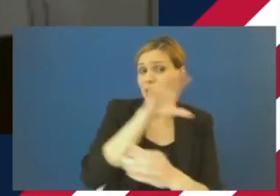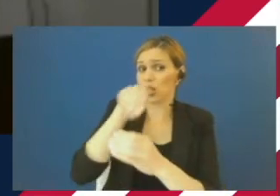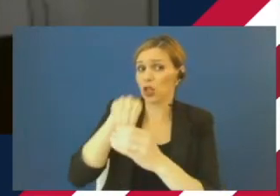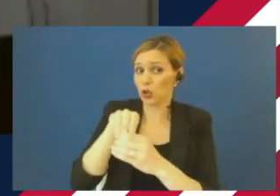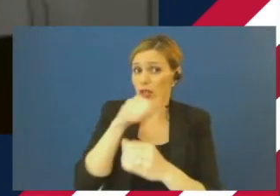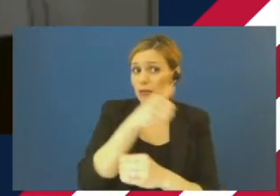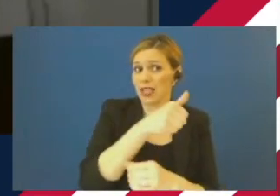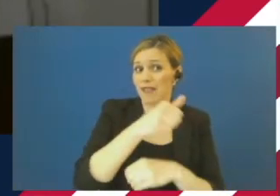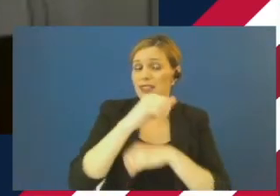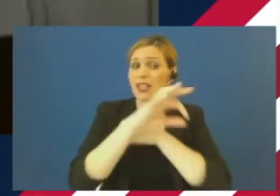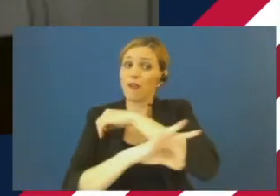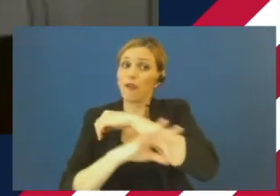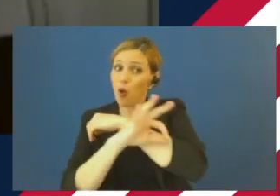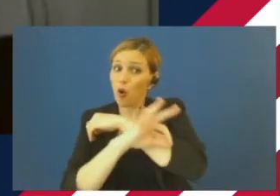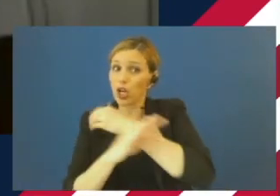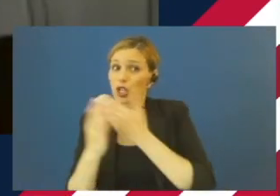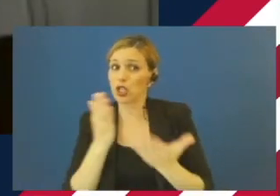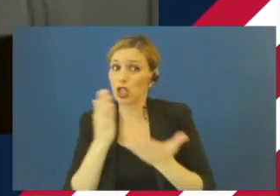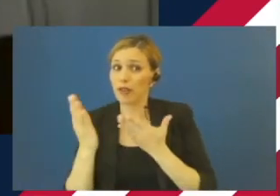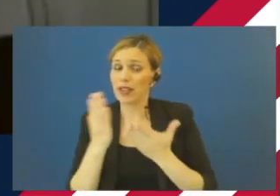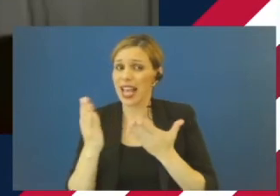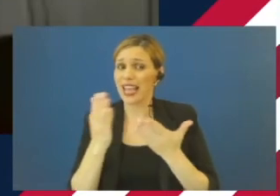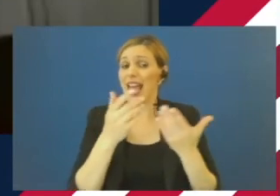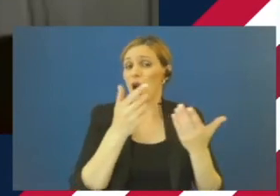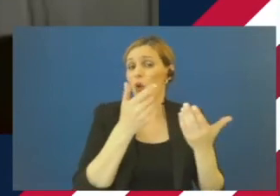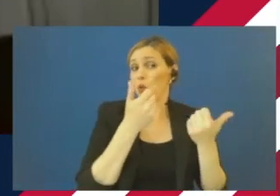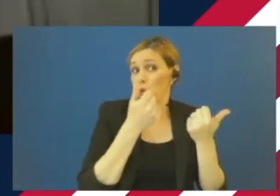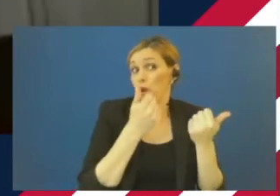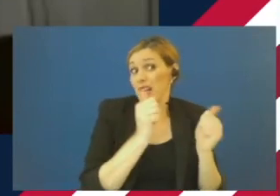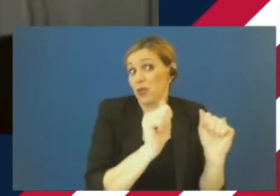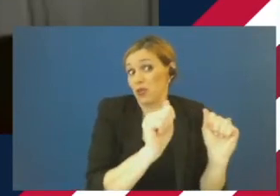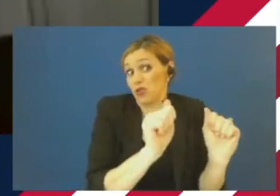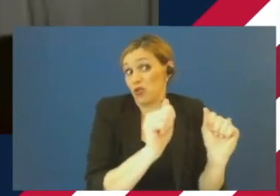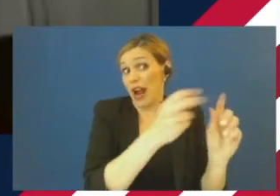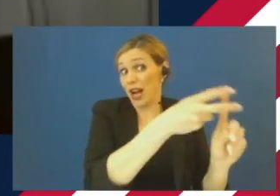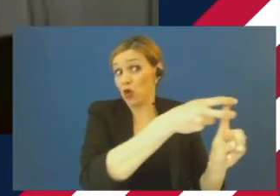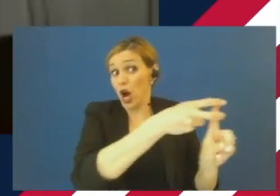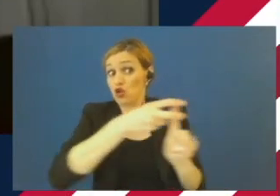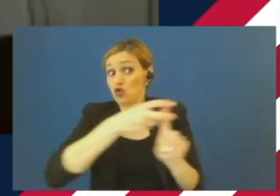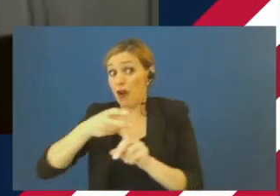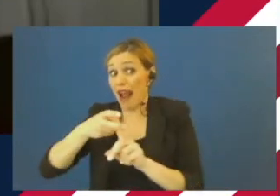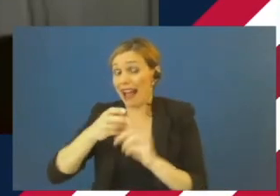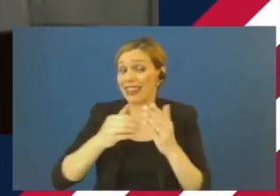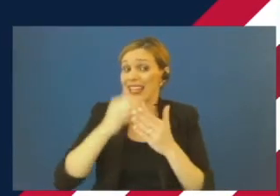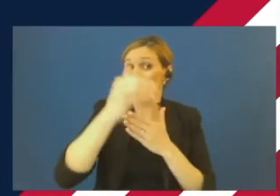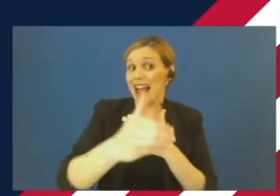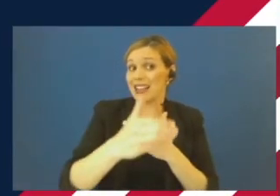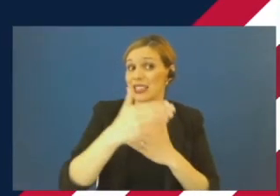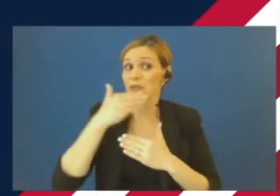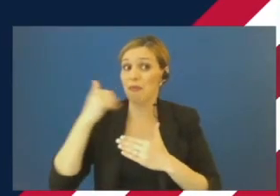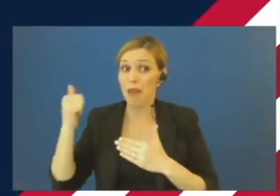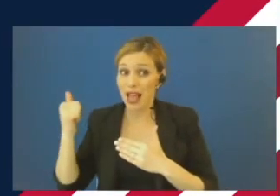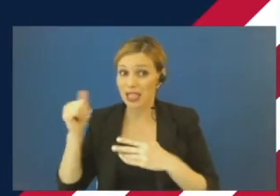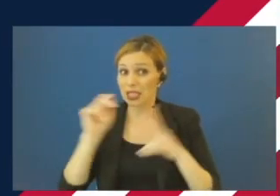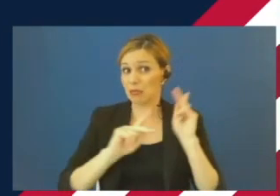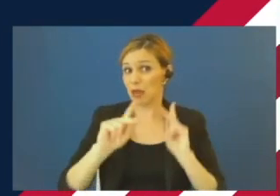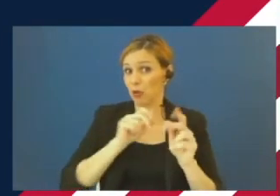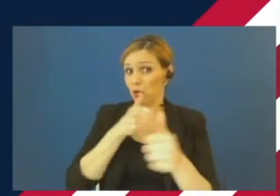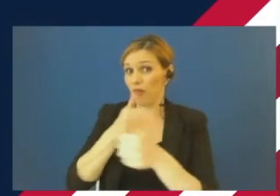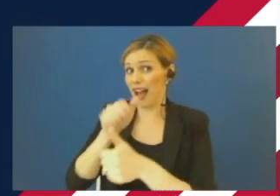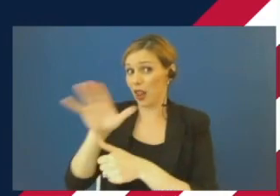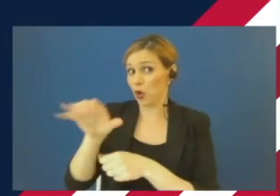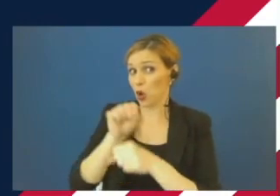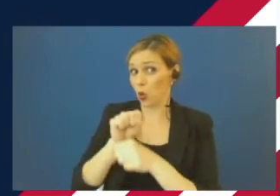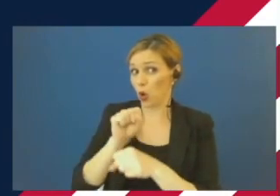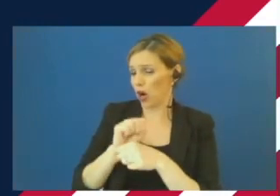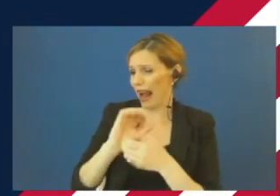we're attracting the absolute best in the next generation? I think that's a great